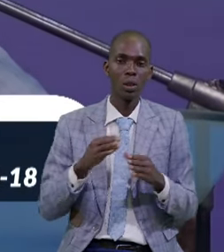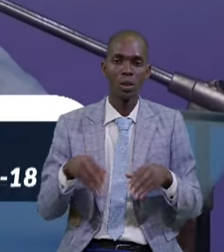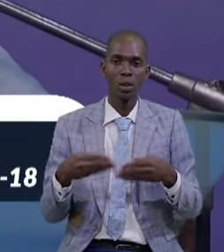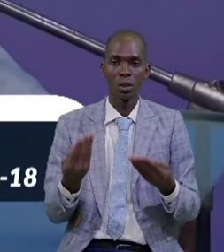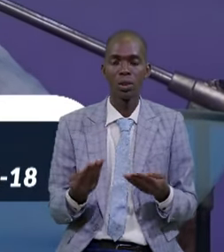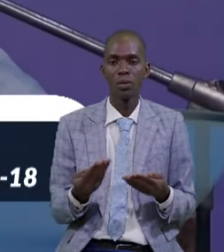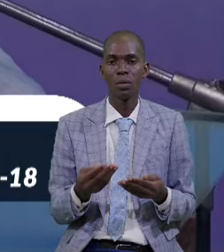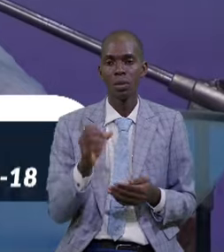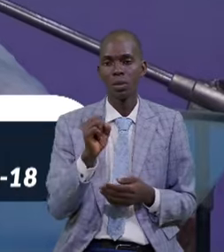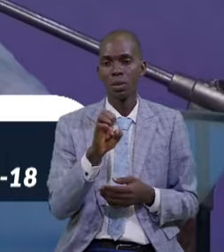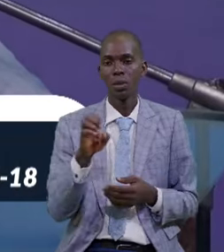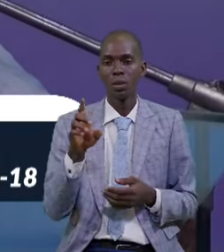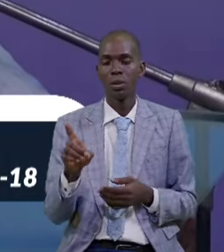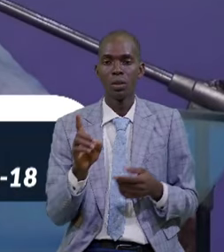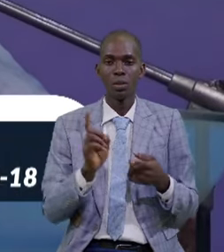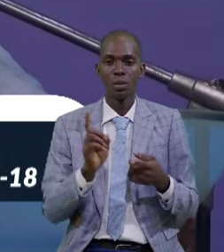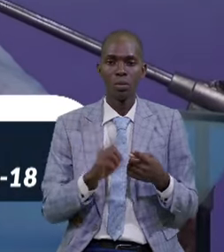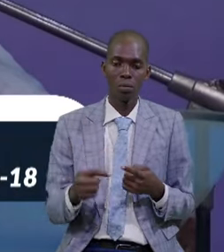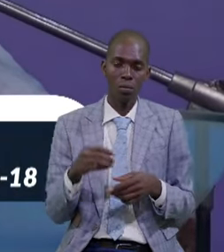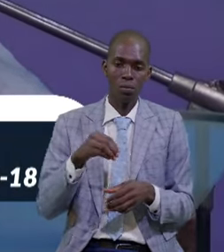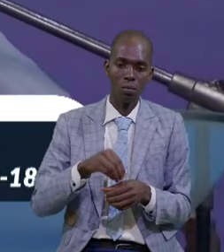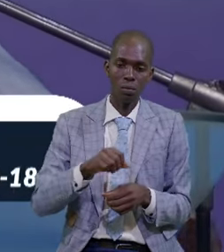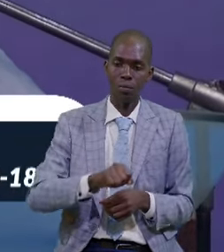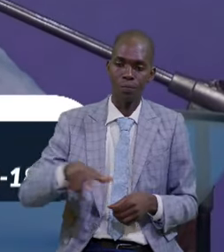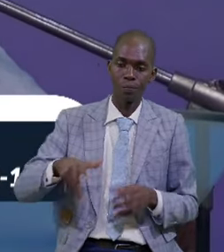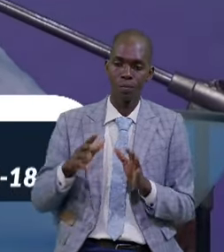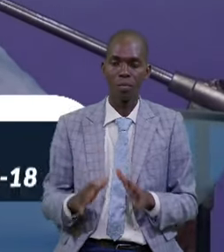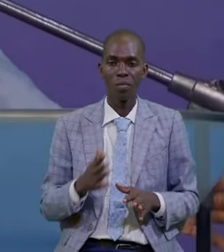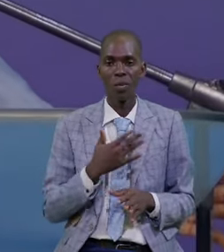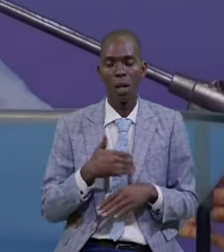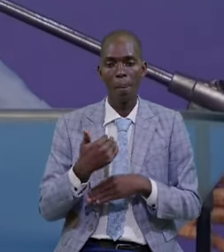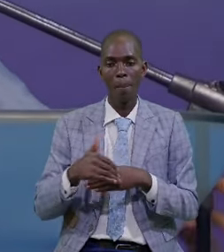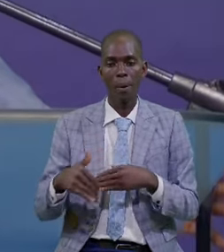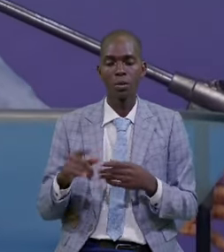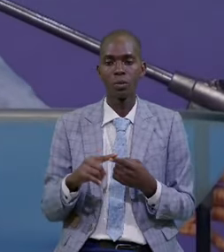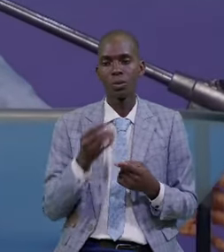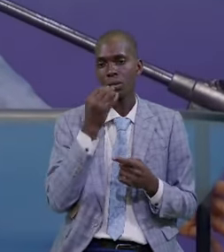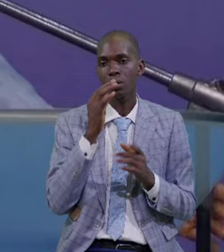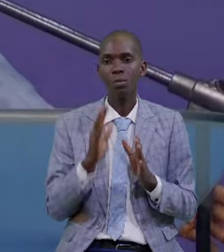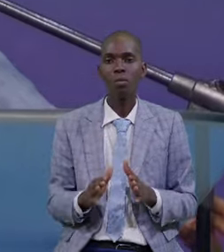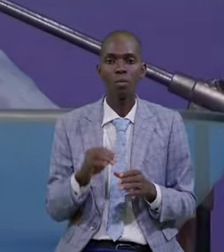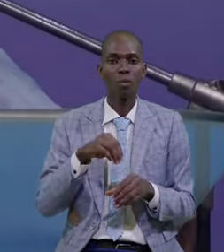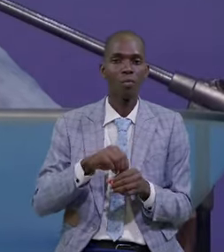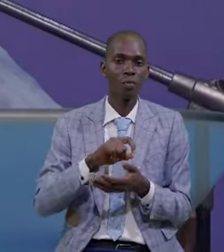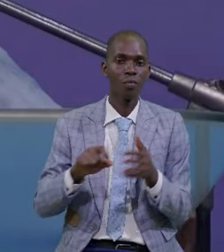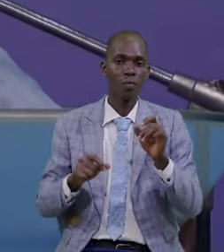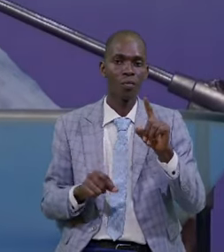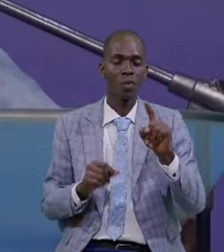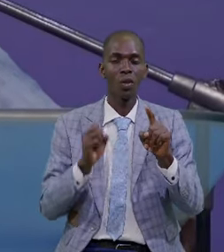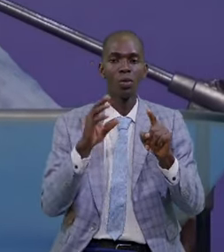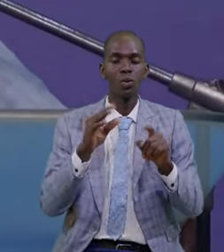sower, and bread to the eater. Verse 11, so shall my word